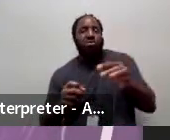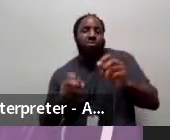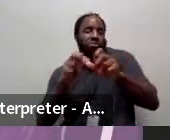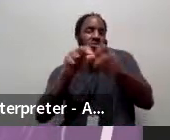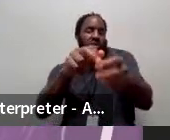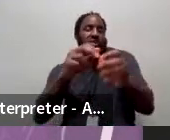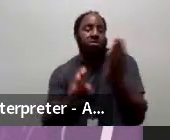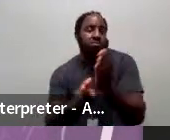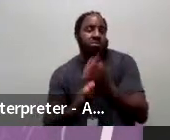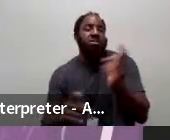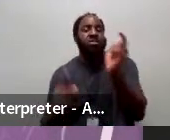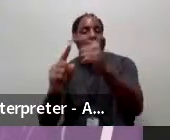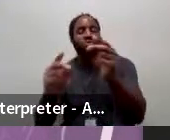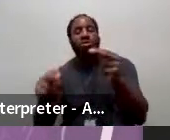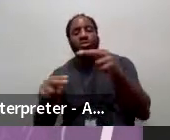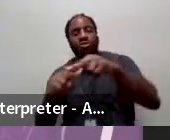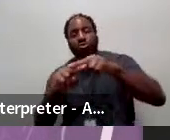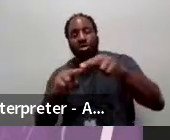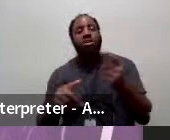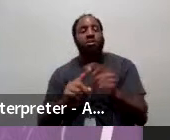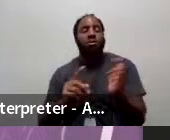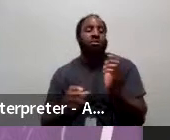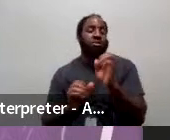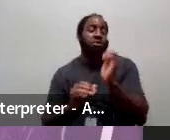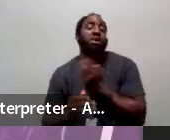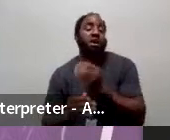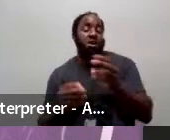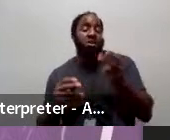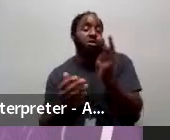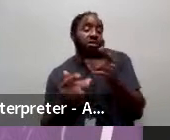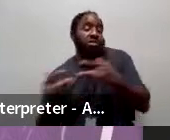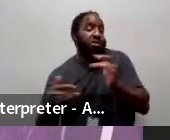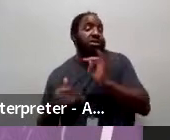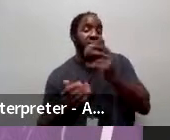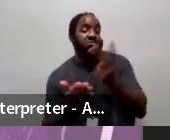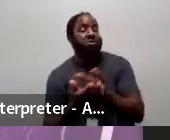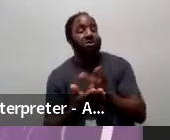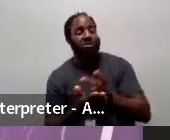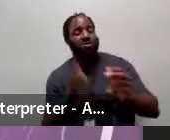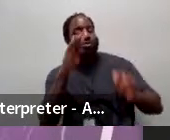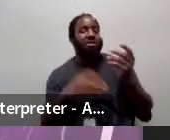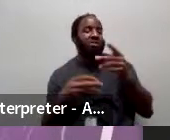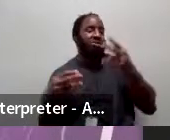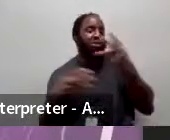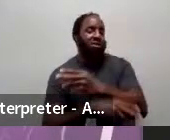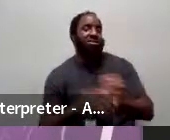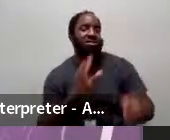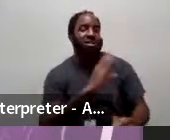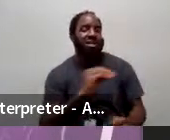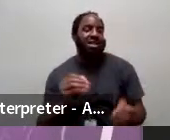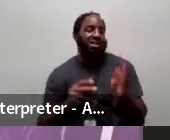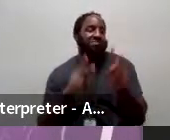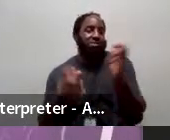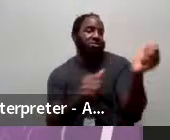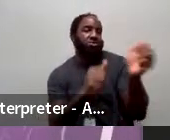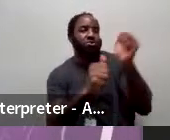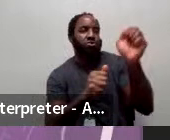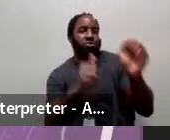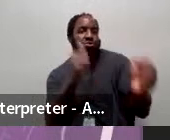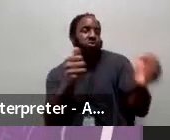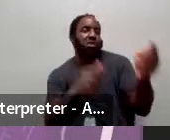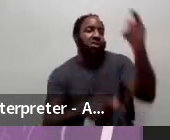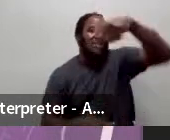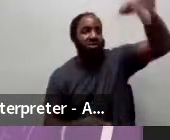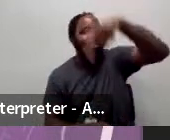to a train. So our concern is the parking will just get worse. As it is, street parking, people can drive around for 45 minutes to an hour and not find a